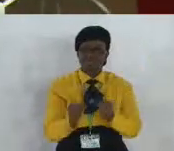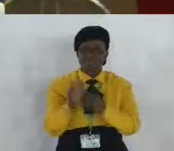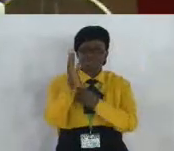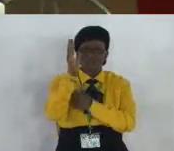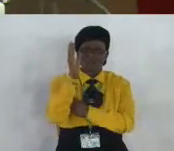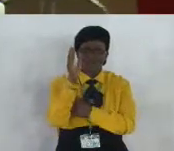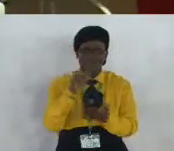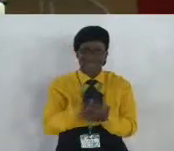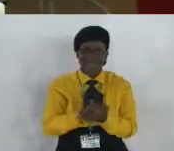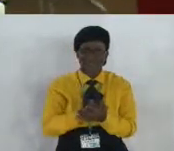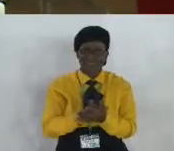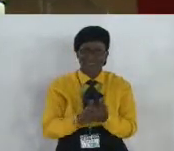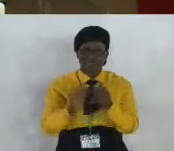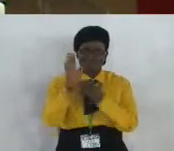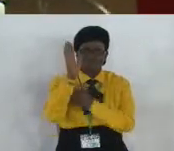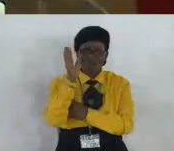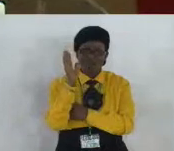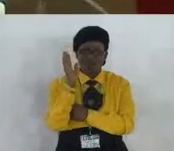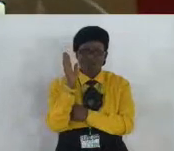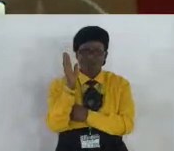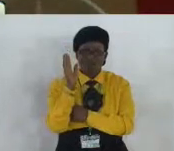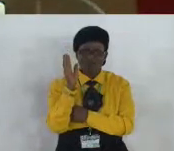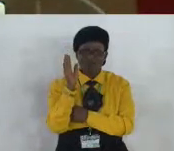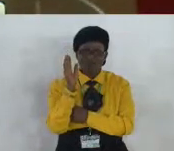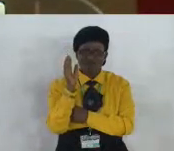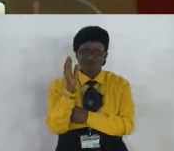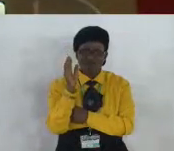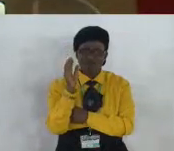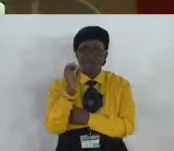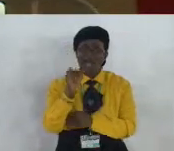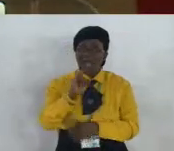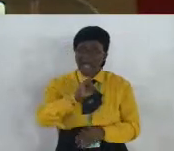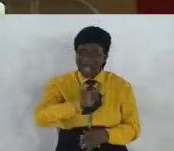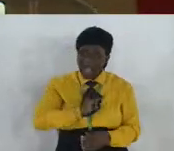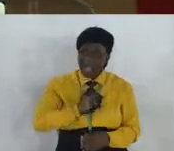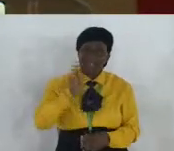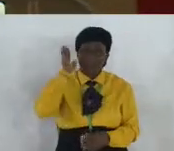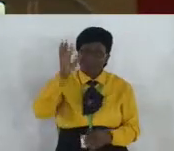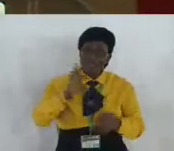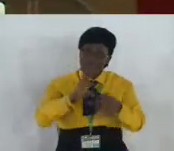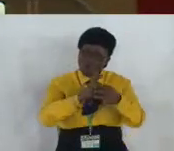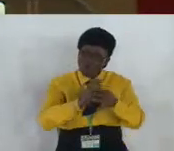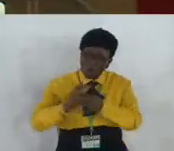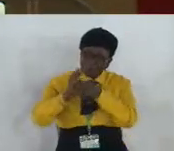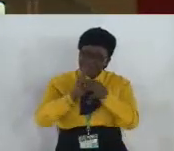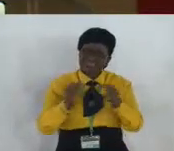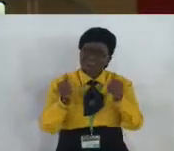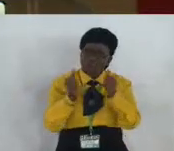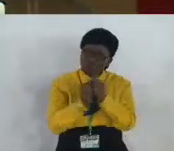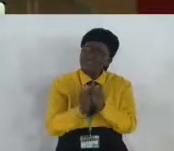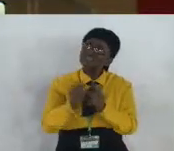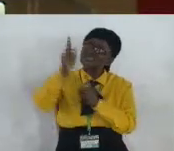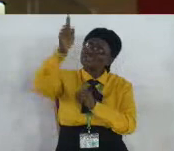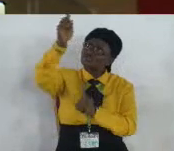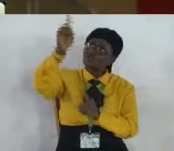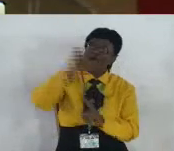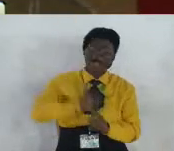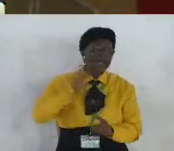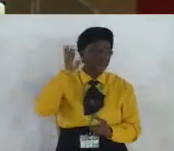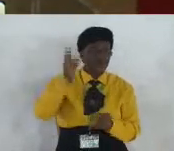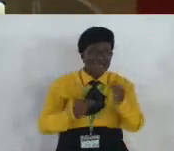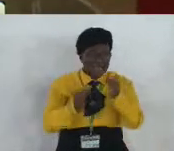that, God, I will cooperate with you. I will explain.